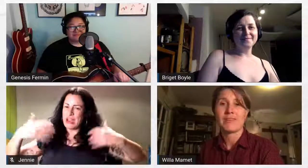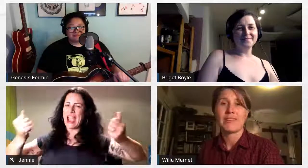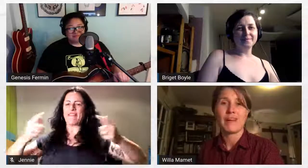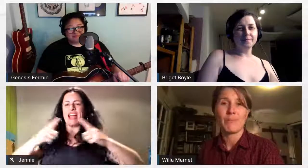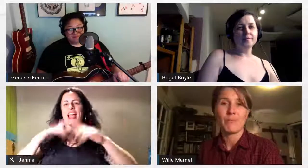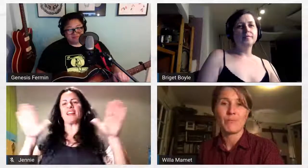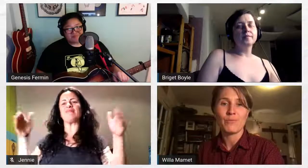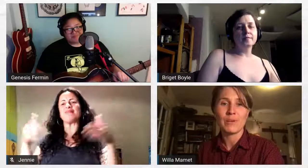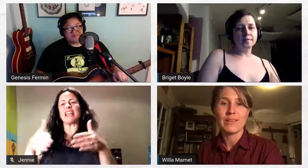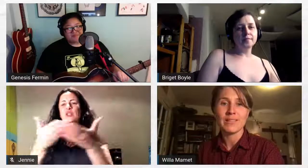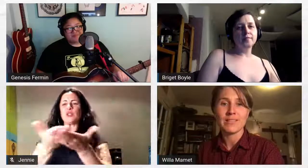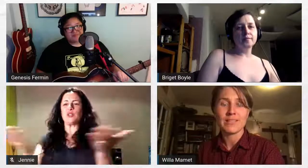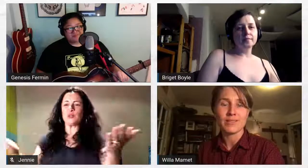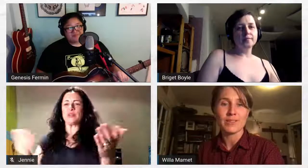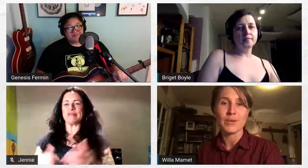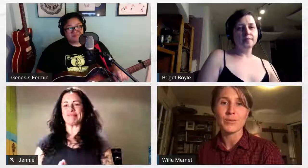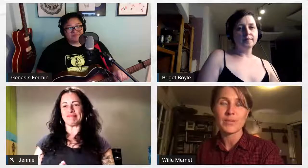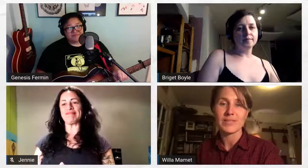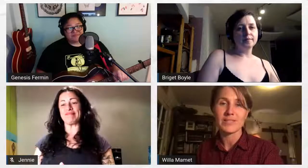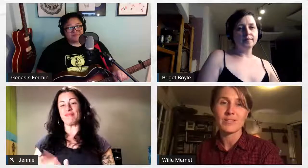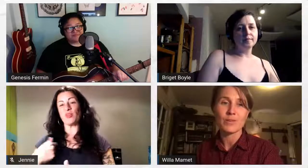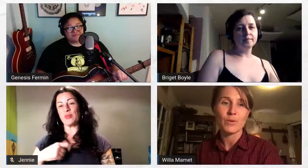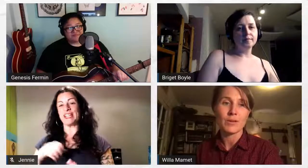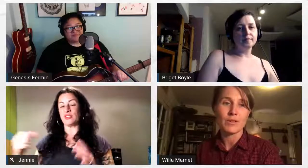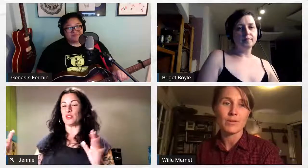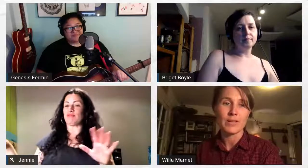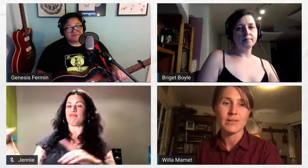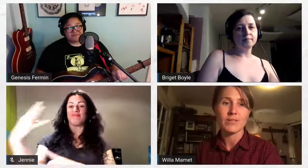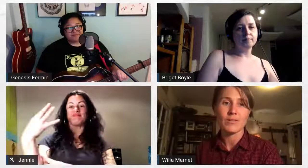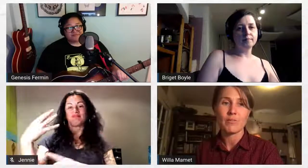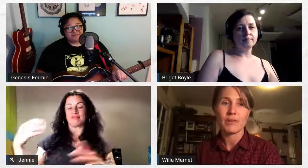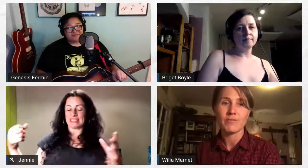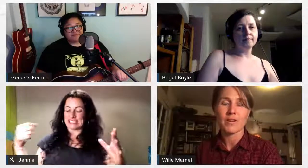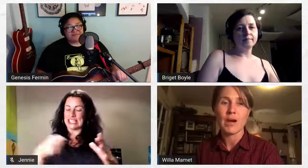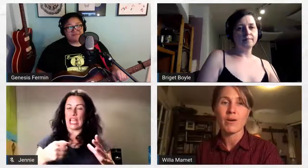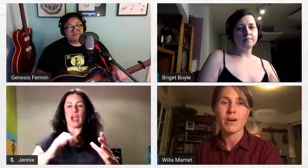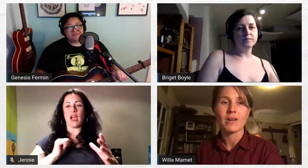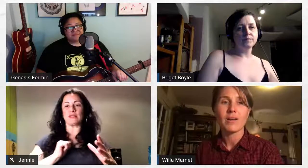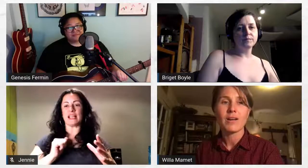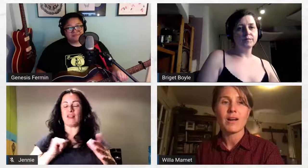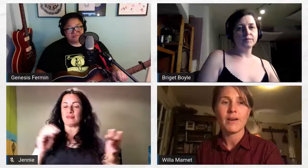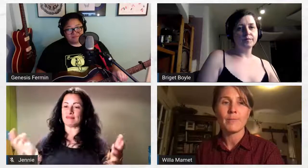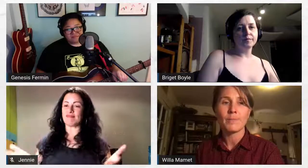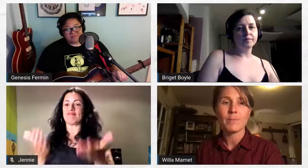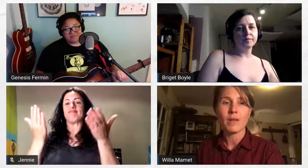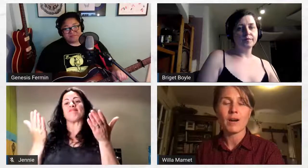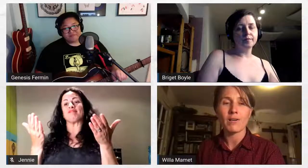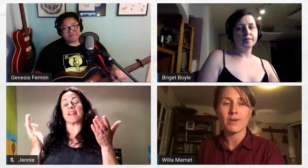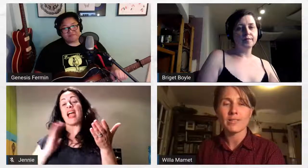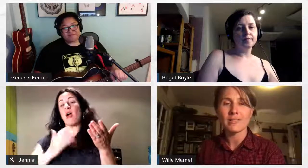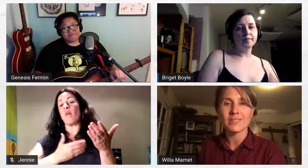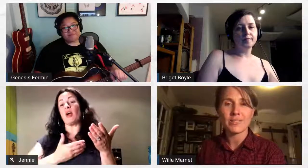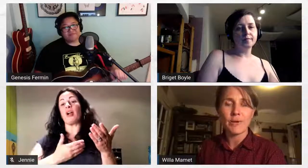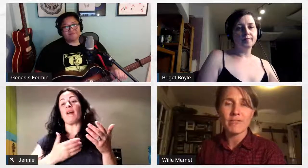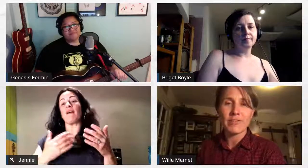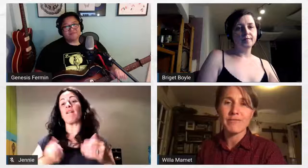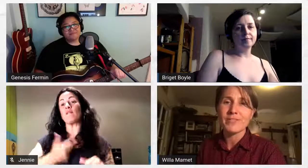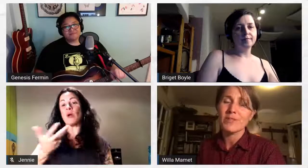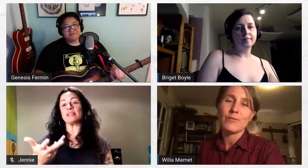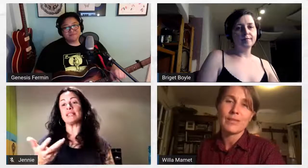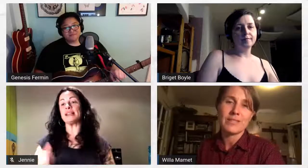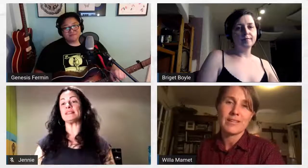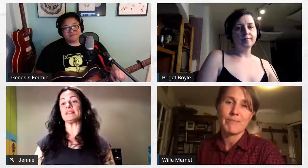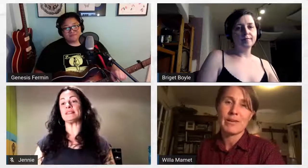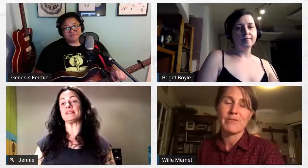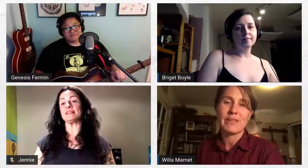you. We need to center ourselves. We need to center one another. We need to uplift our voices, small V